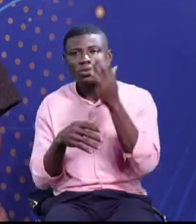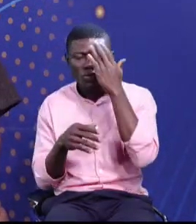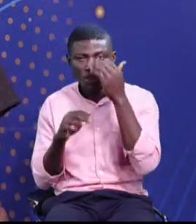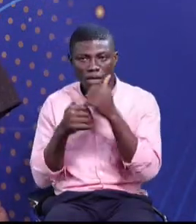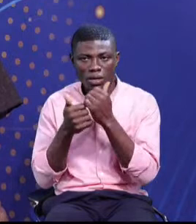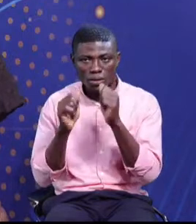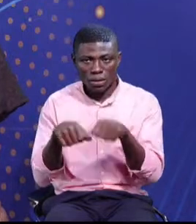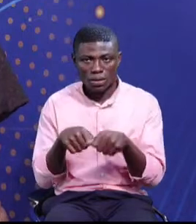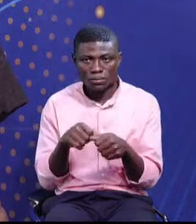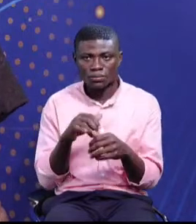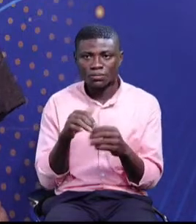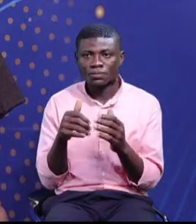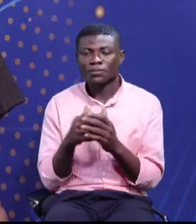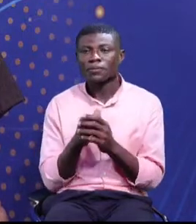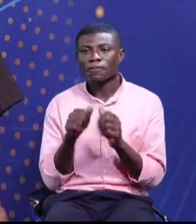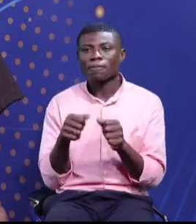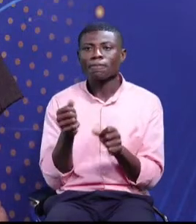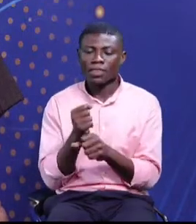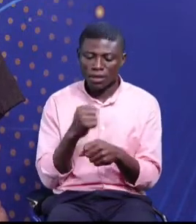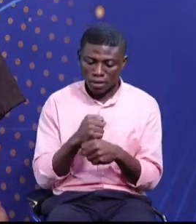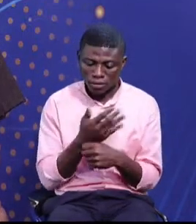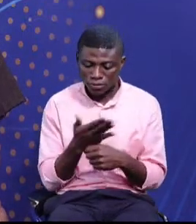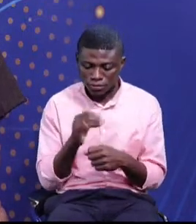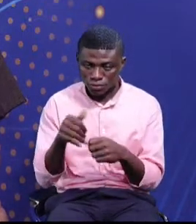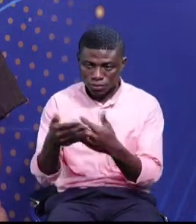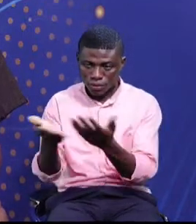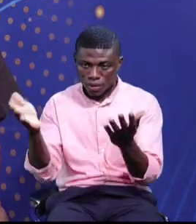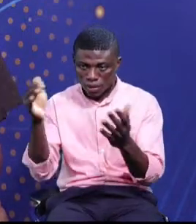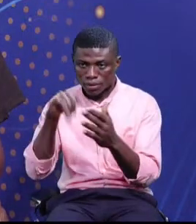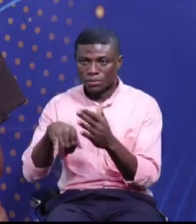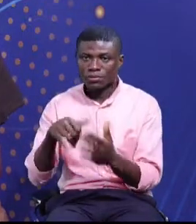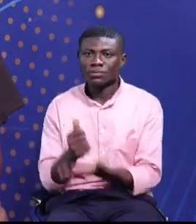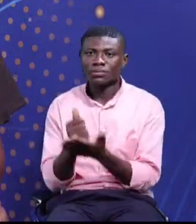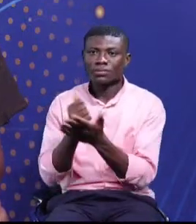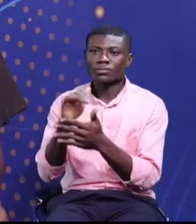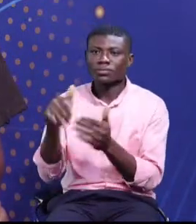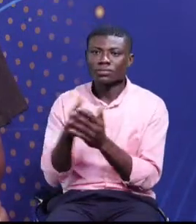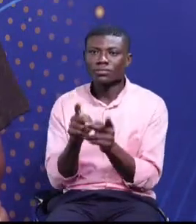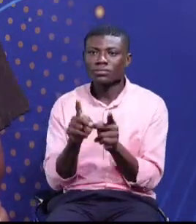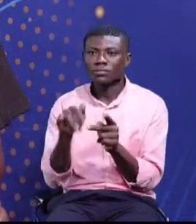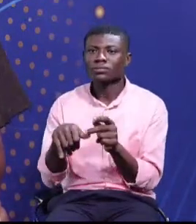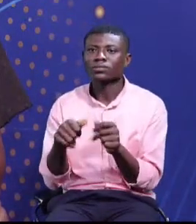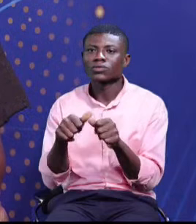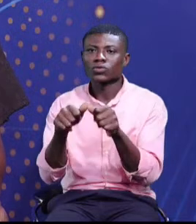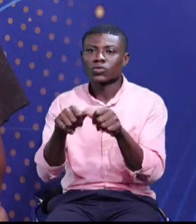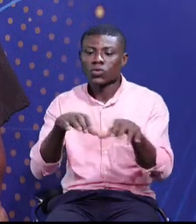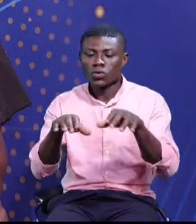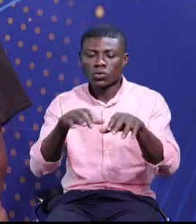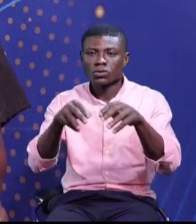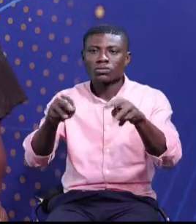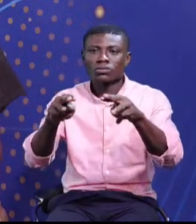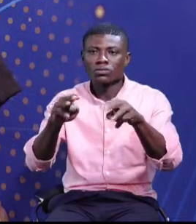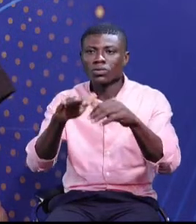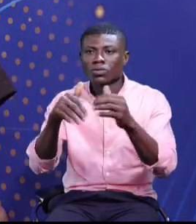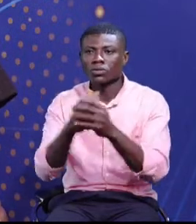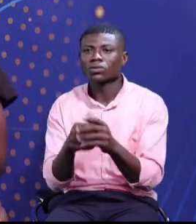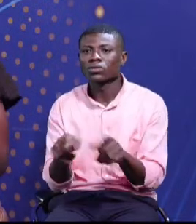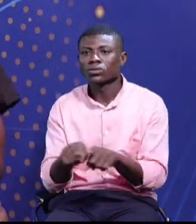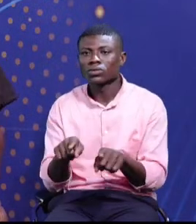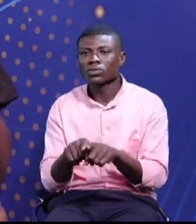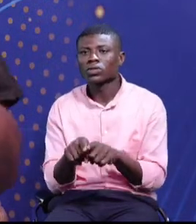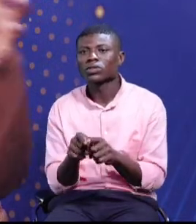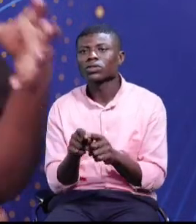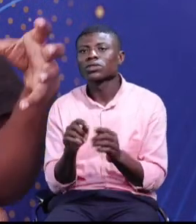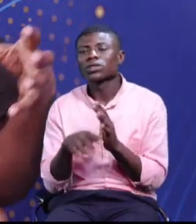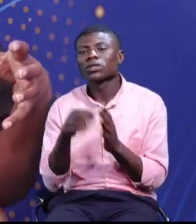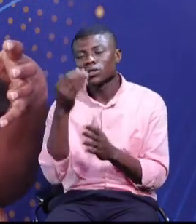you can either produce services and stuff that will help the informal sector to continue to thrive, or